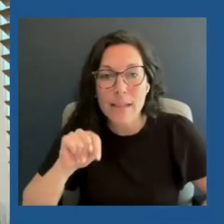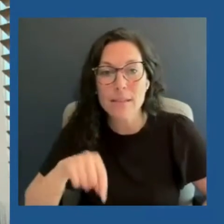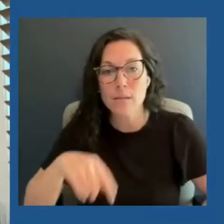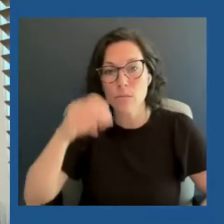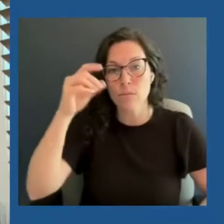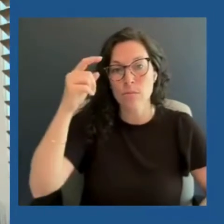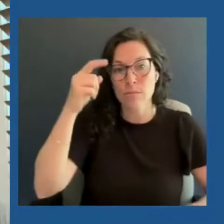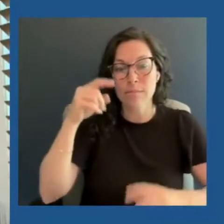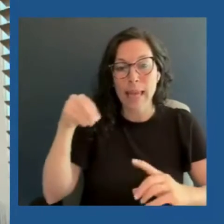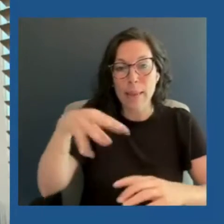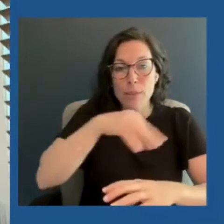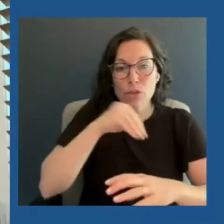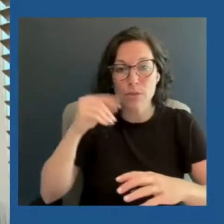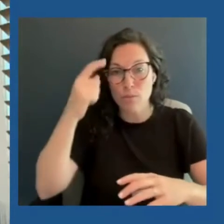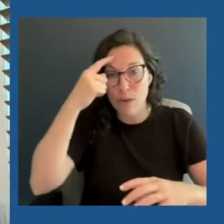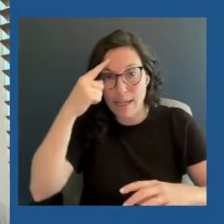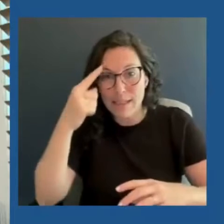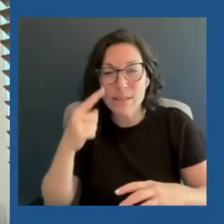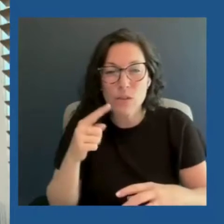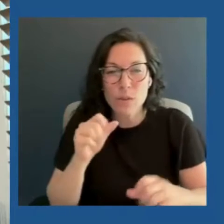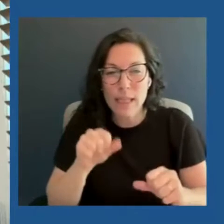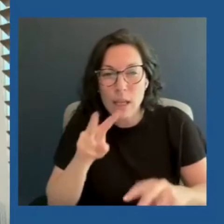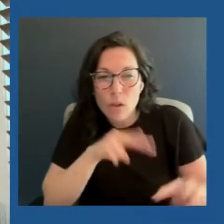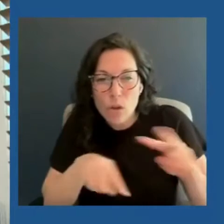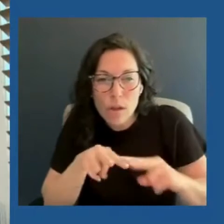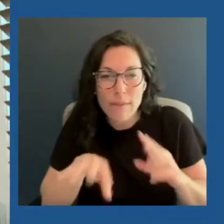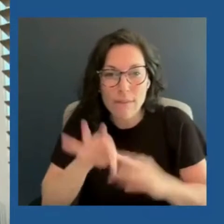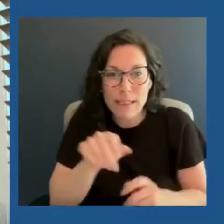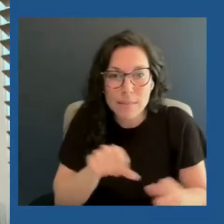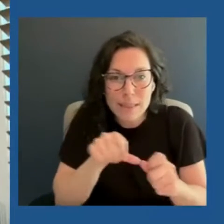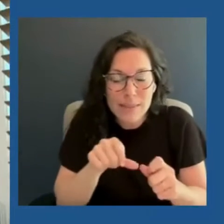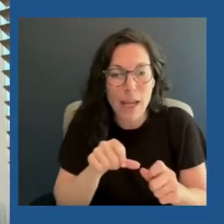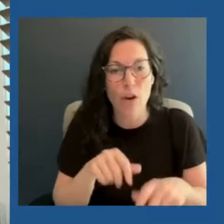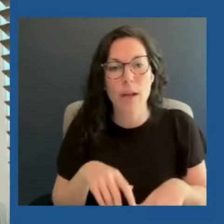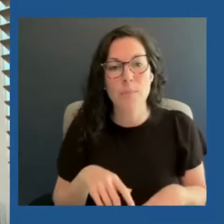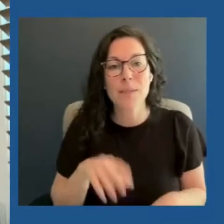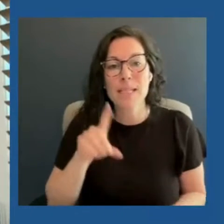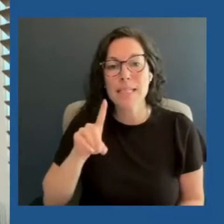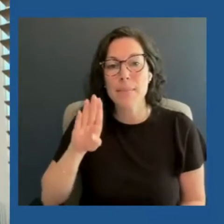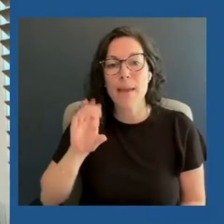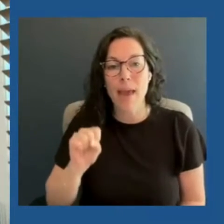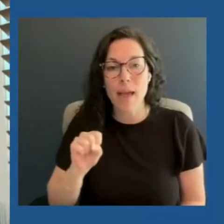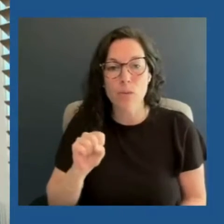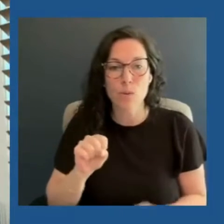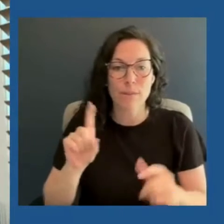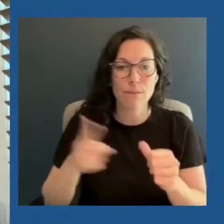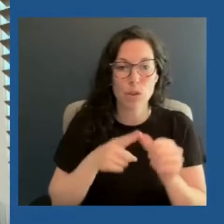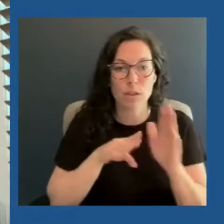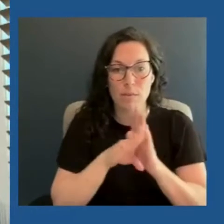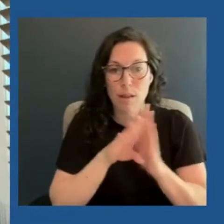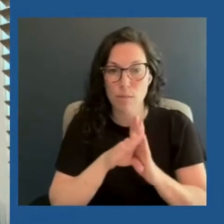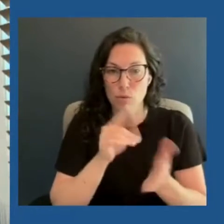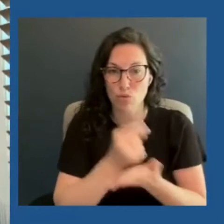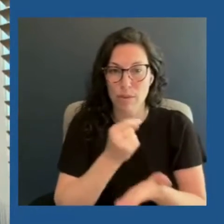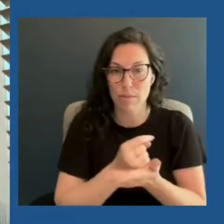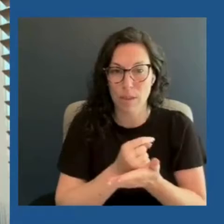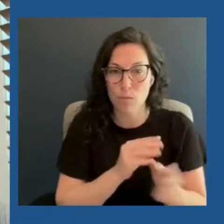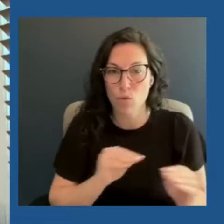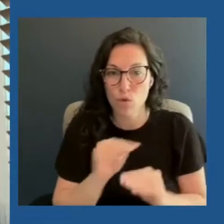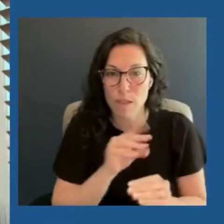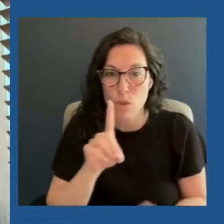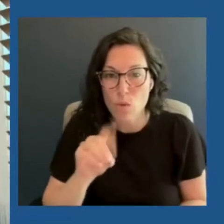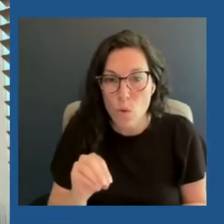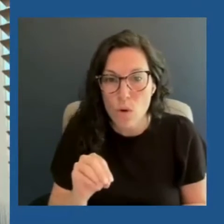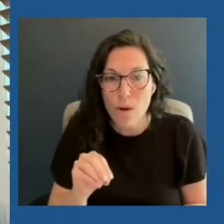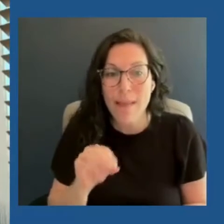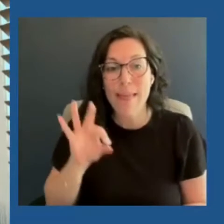surgery. DBS was first developed to treat movement disorders, including tremor and Parkinson's disease. The FDA has